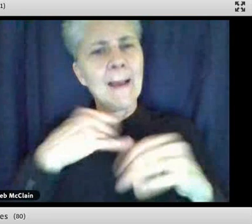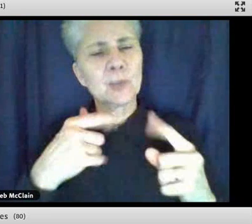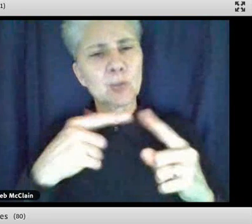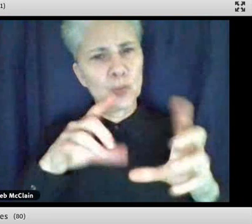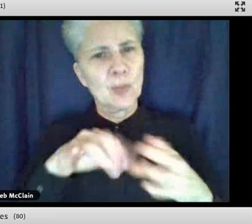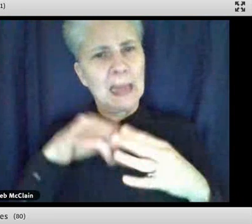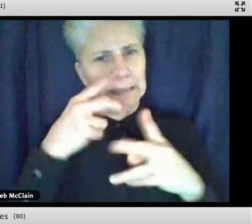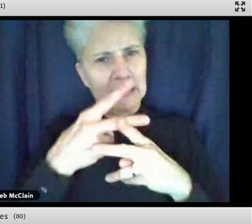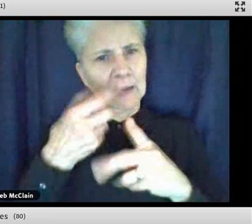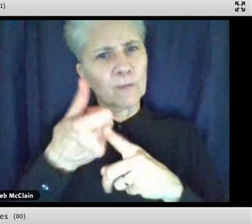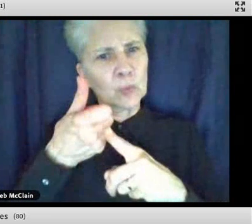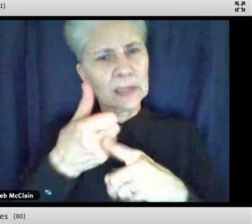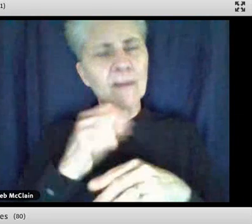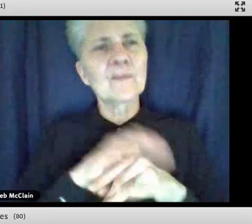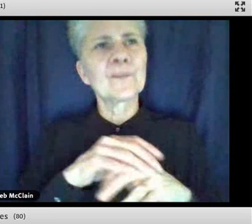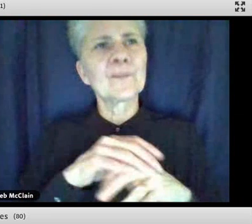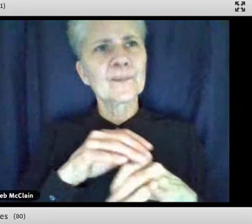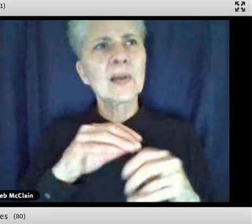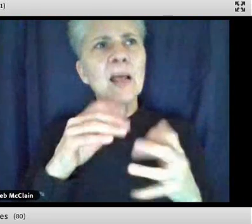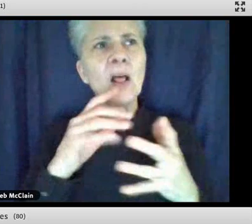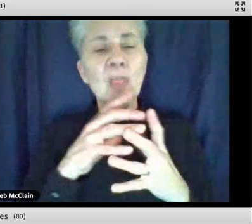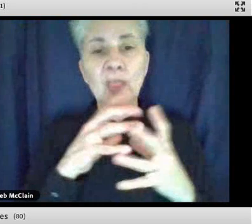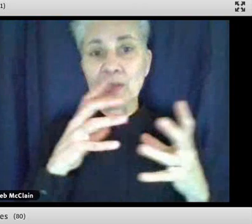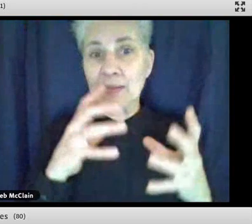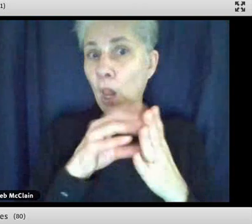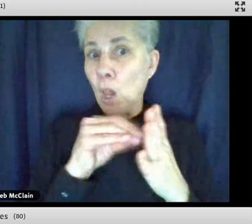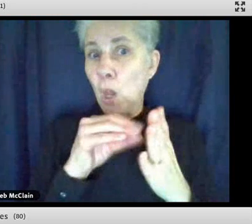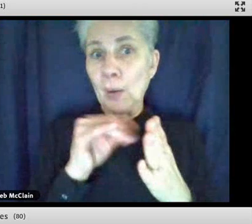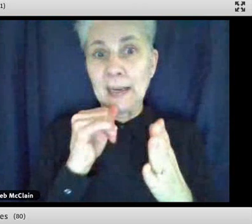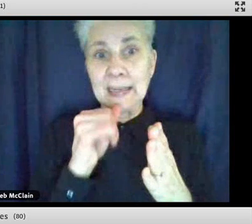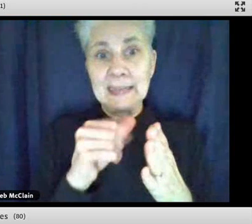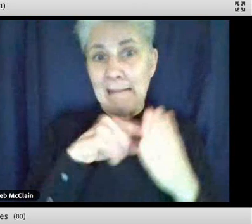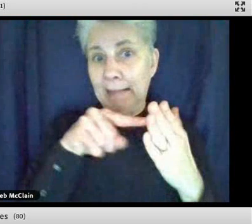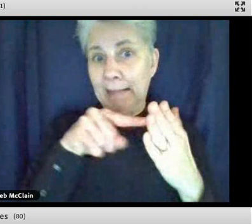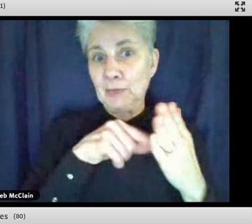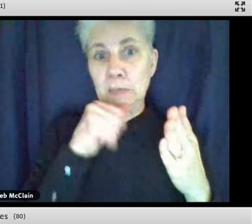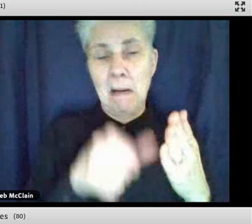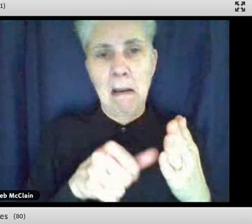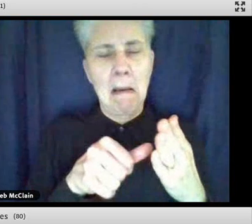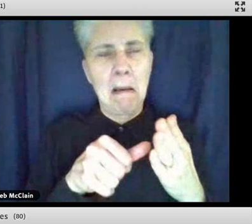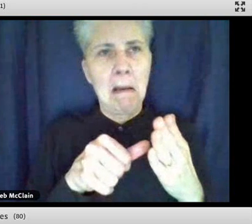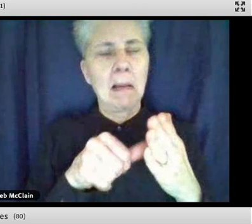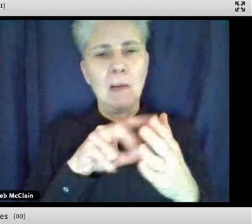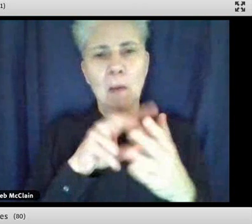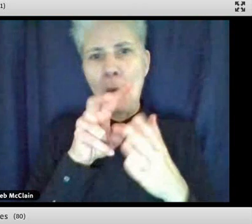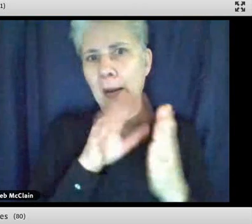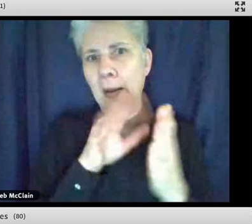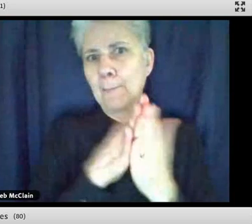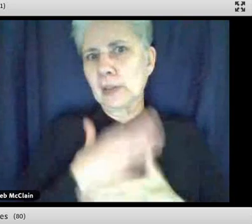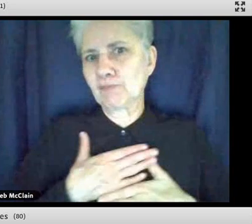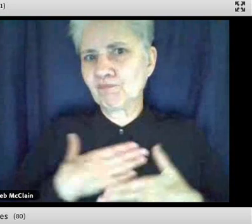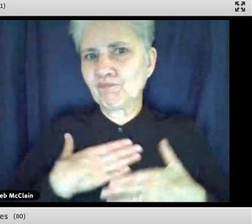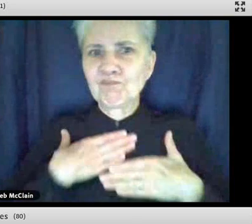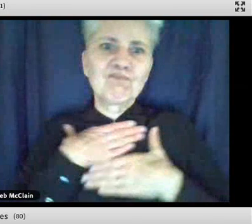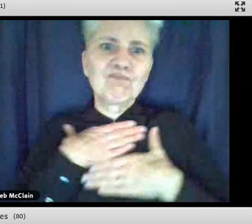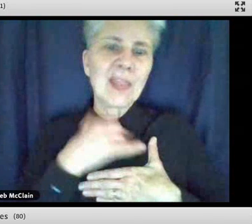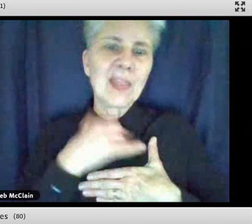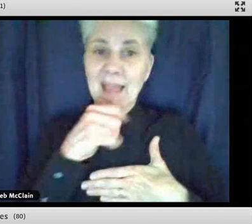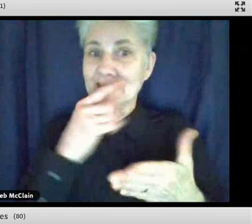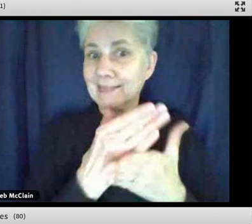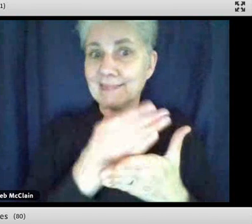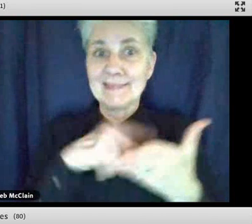that. There's learning is not canceled. Getting lost in a book is not canceled. I mean, that's what started my whole